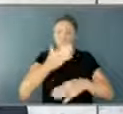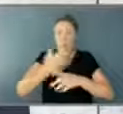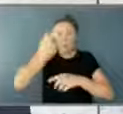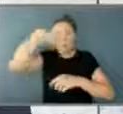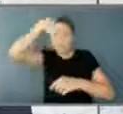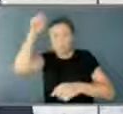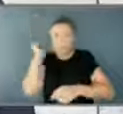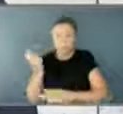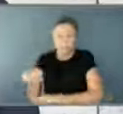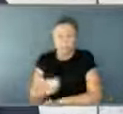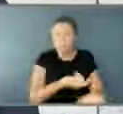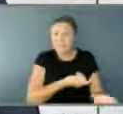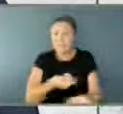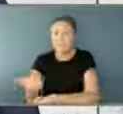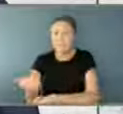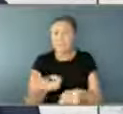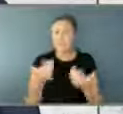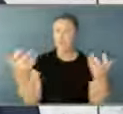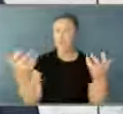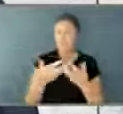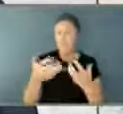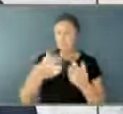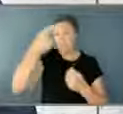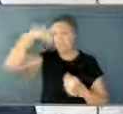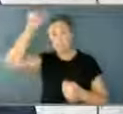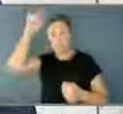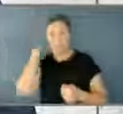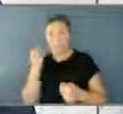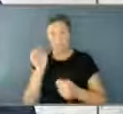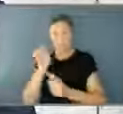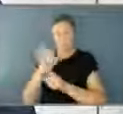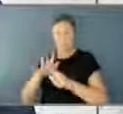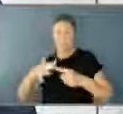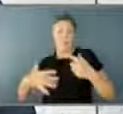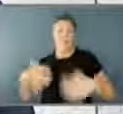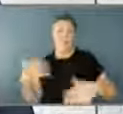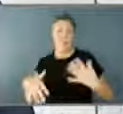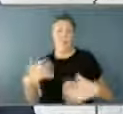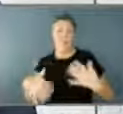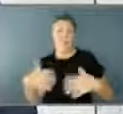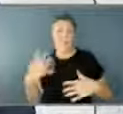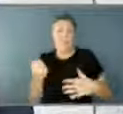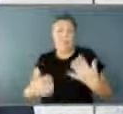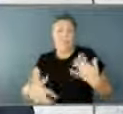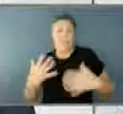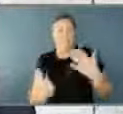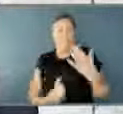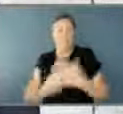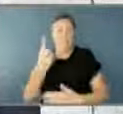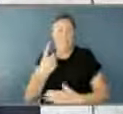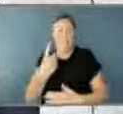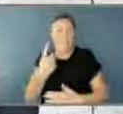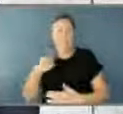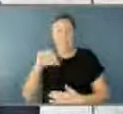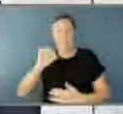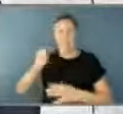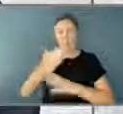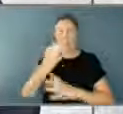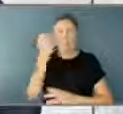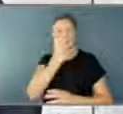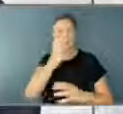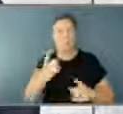of firefighters have received injuries, minor injuries, which does occur in the course of their dangerous work, and they understand